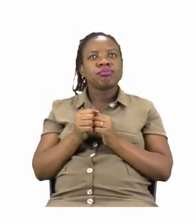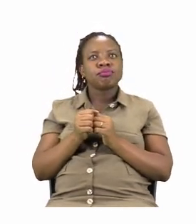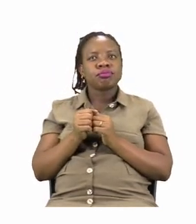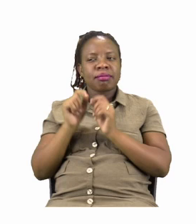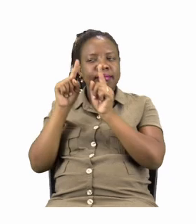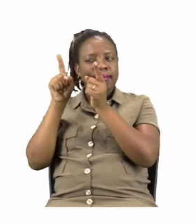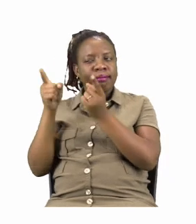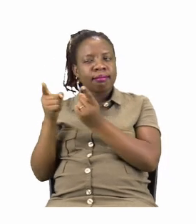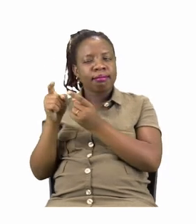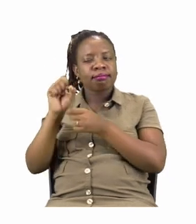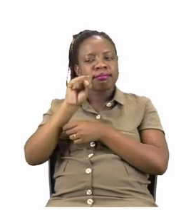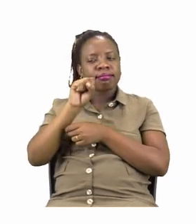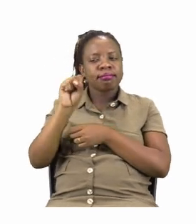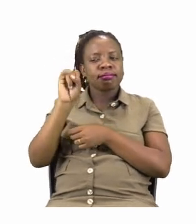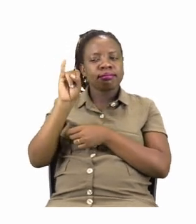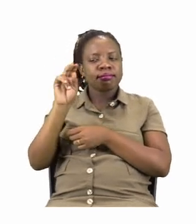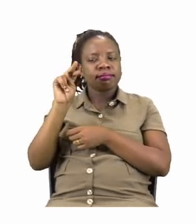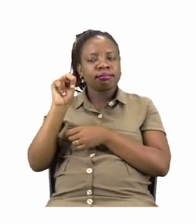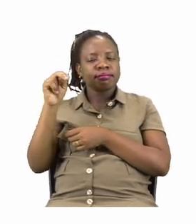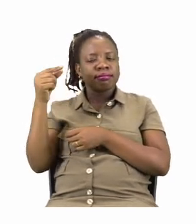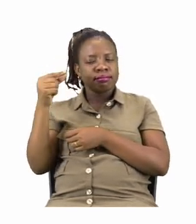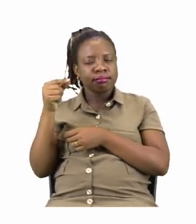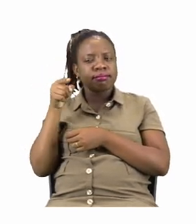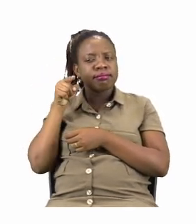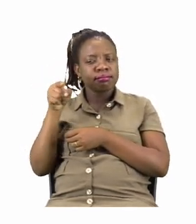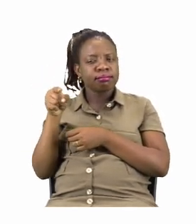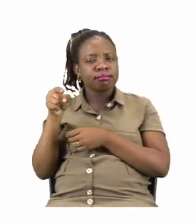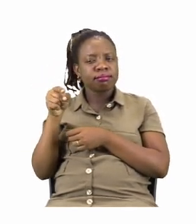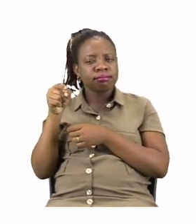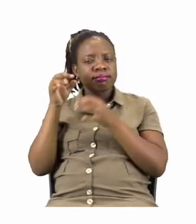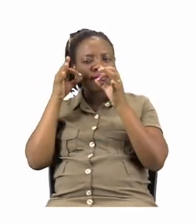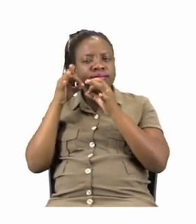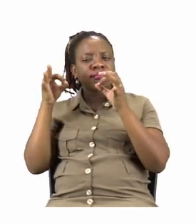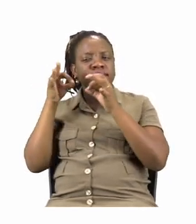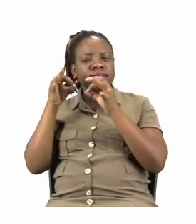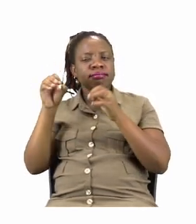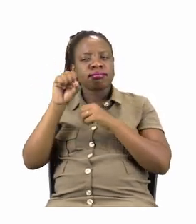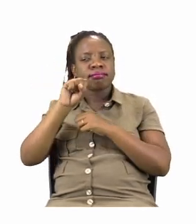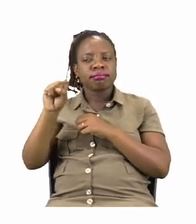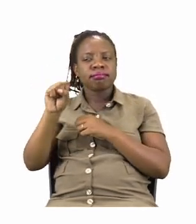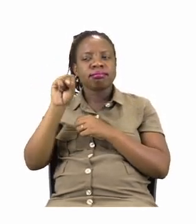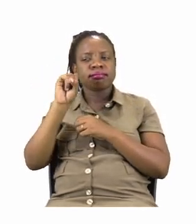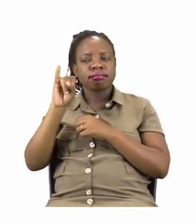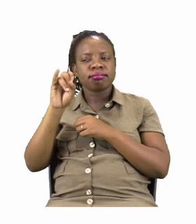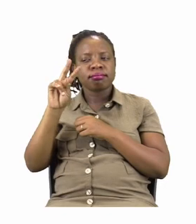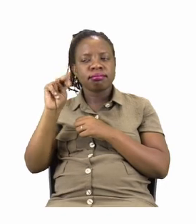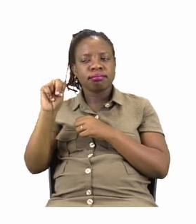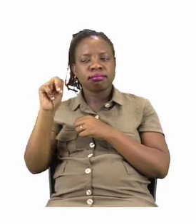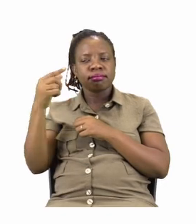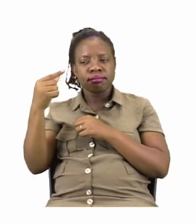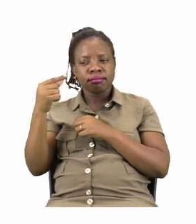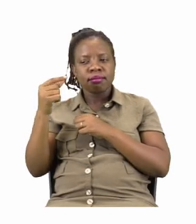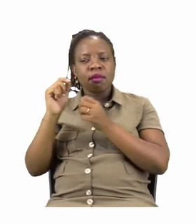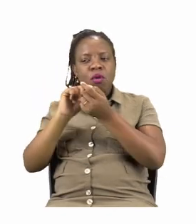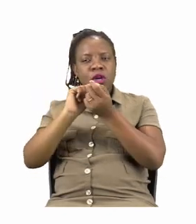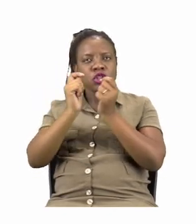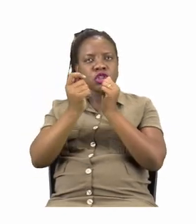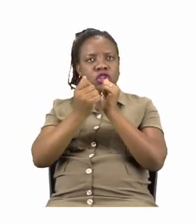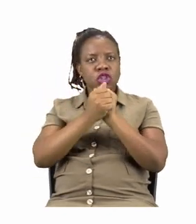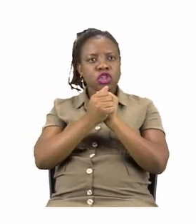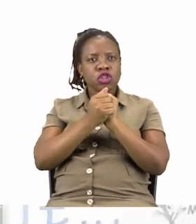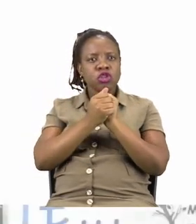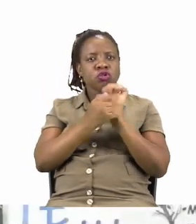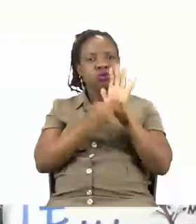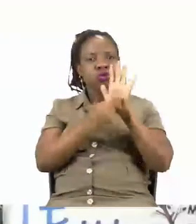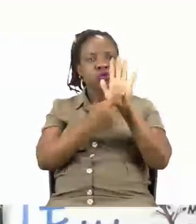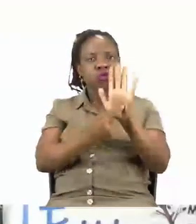and that means you have to change the word sing to its past tense. Now on the board, I also